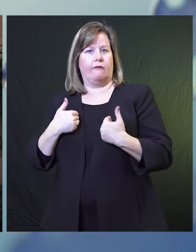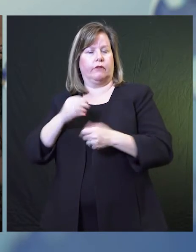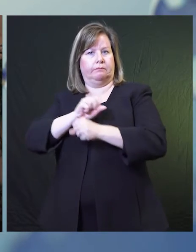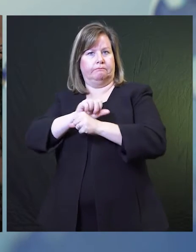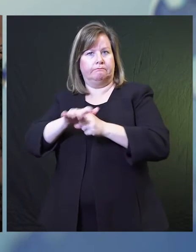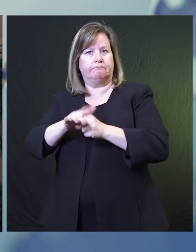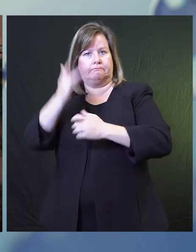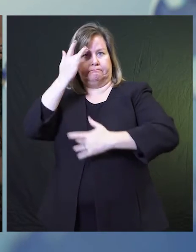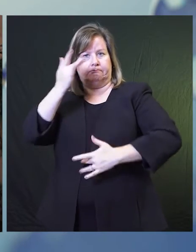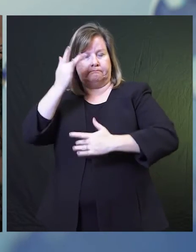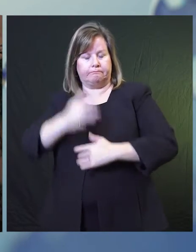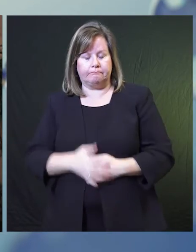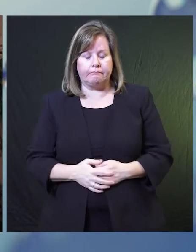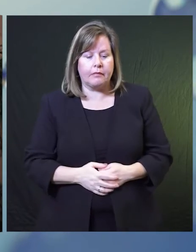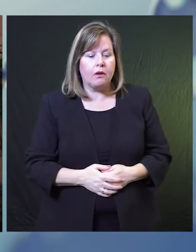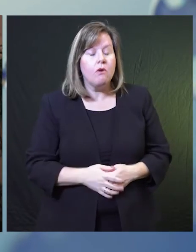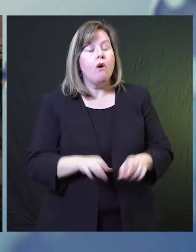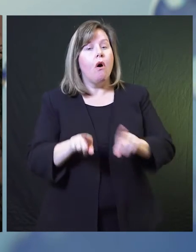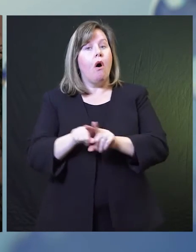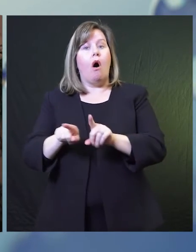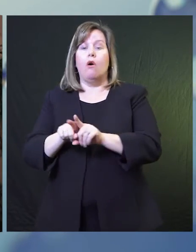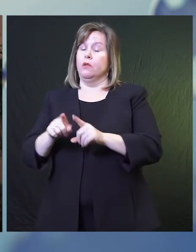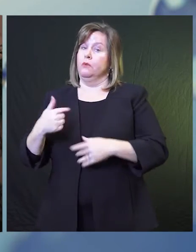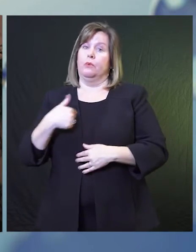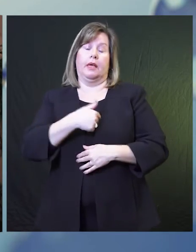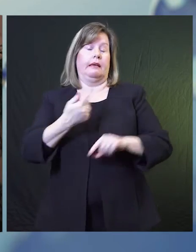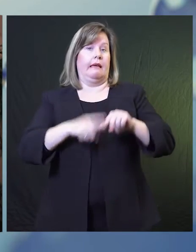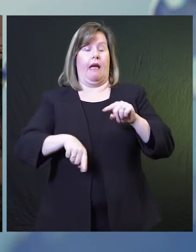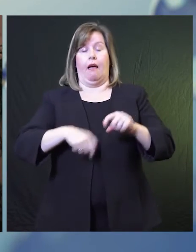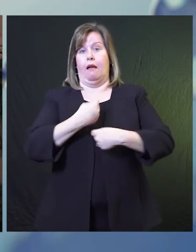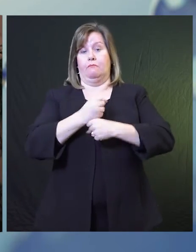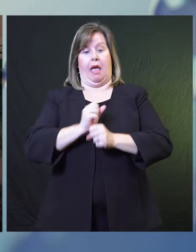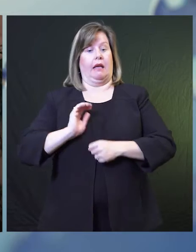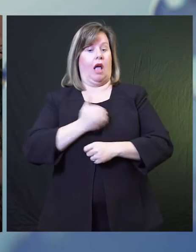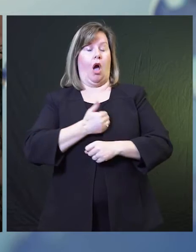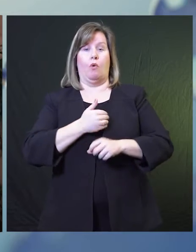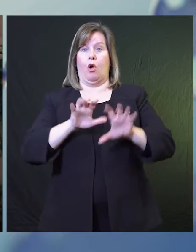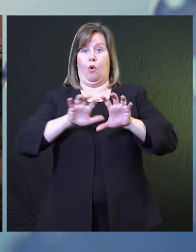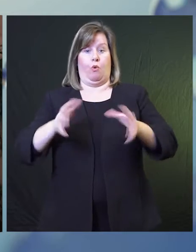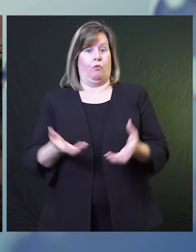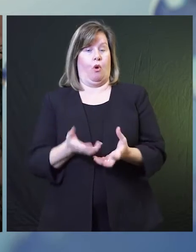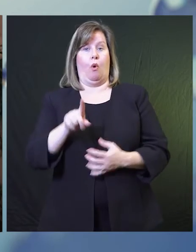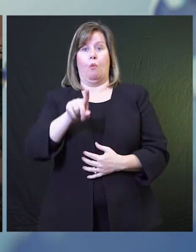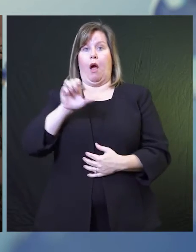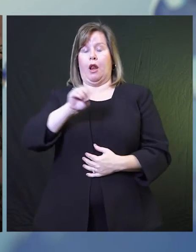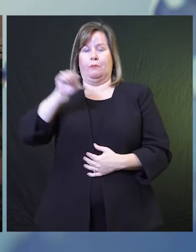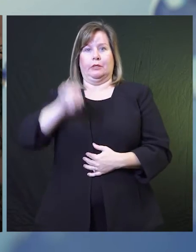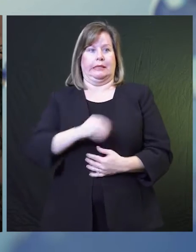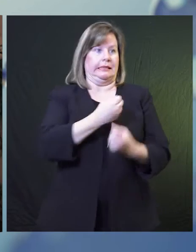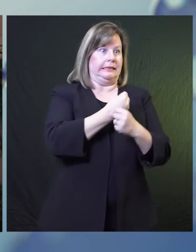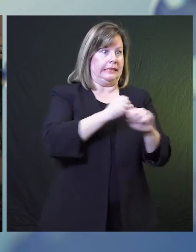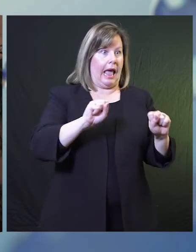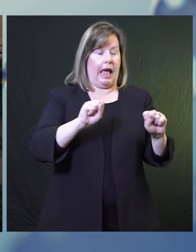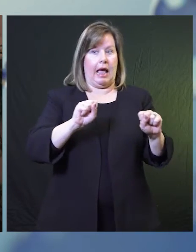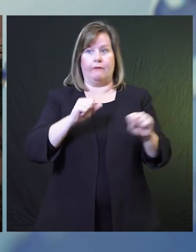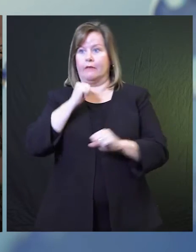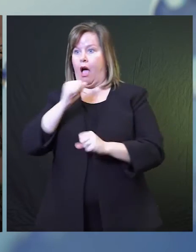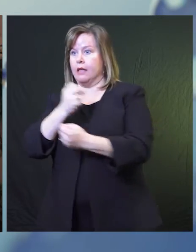can't completely make our world 100% safe. We've heard a lot about safe or